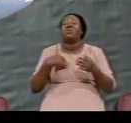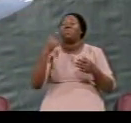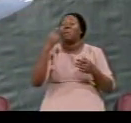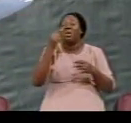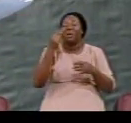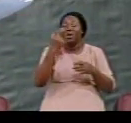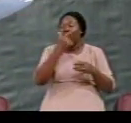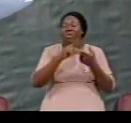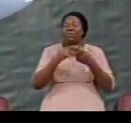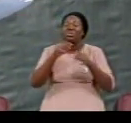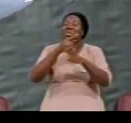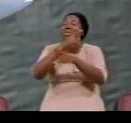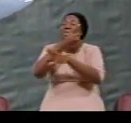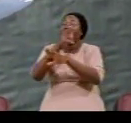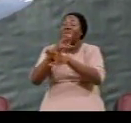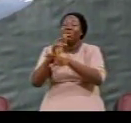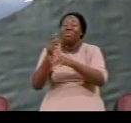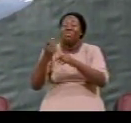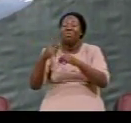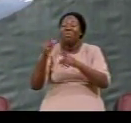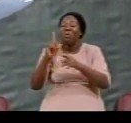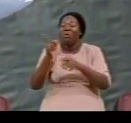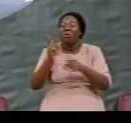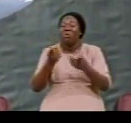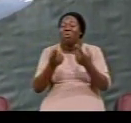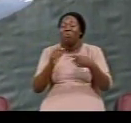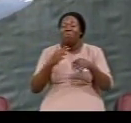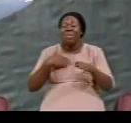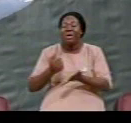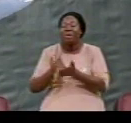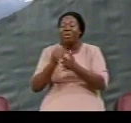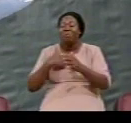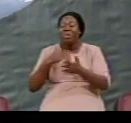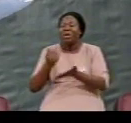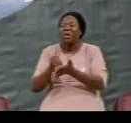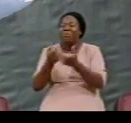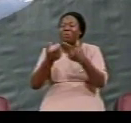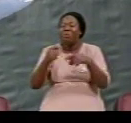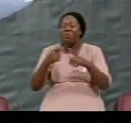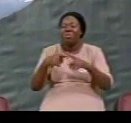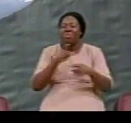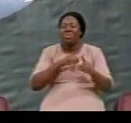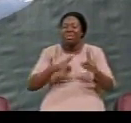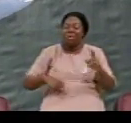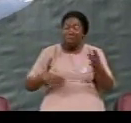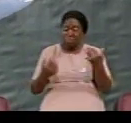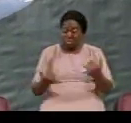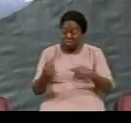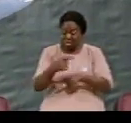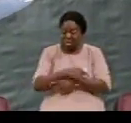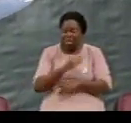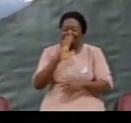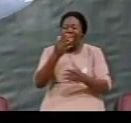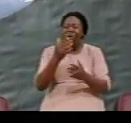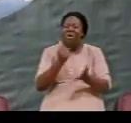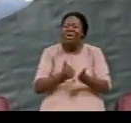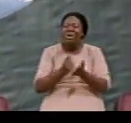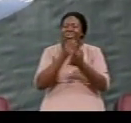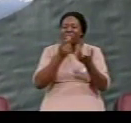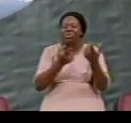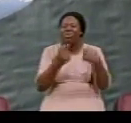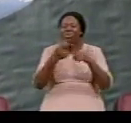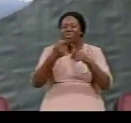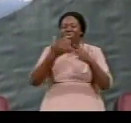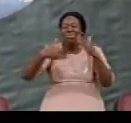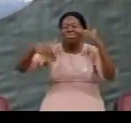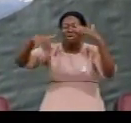From whence cometh my help? My help cometh from the Lord. Today, your help is coming from heaven. May your help